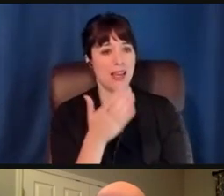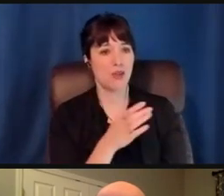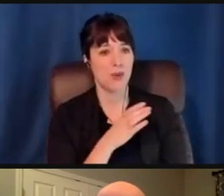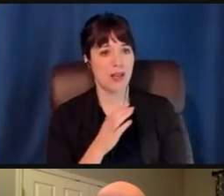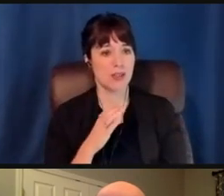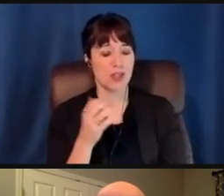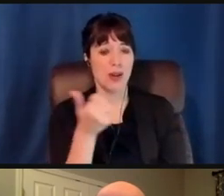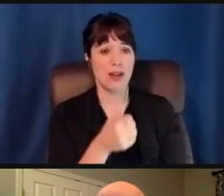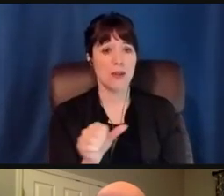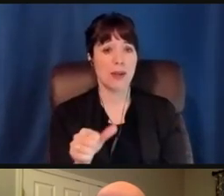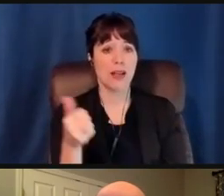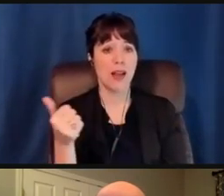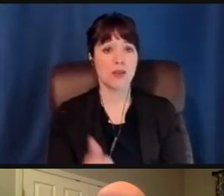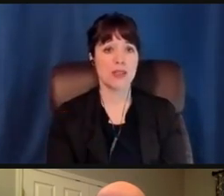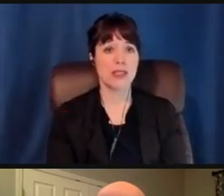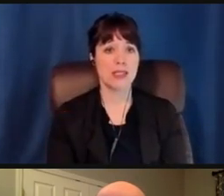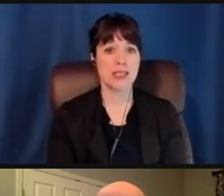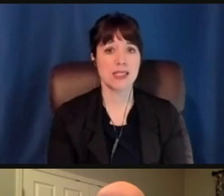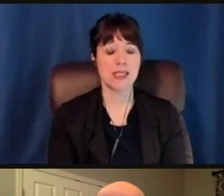Anybody else?